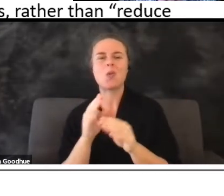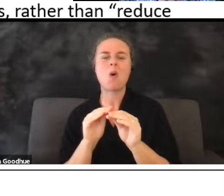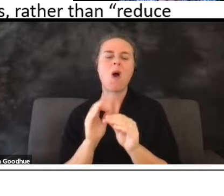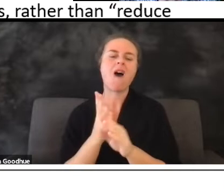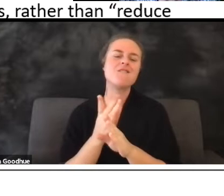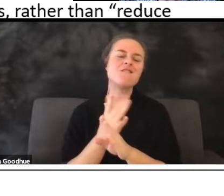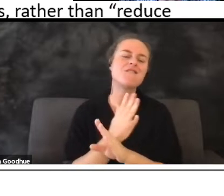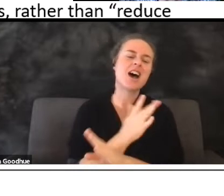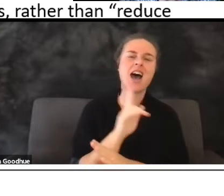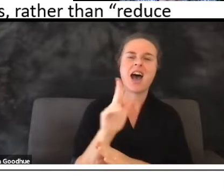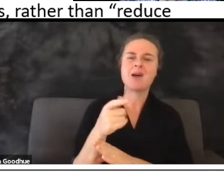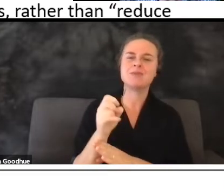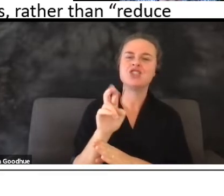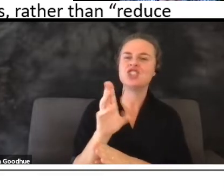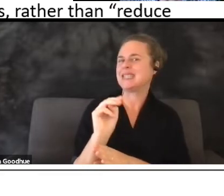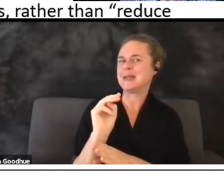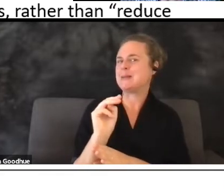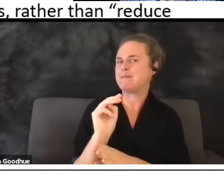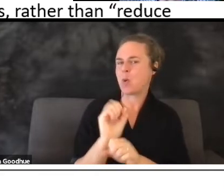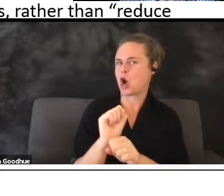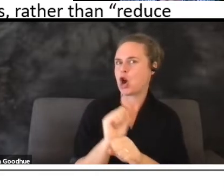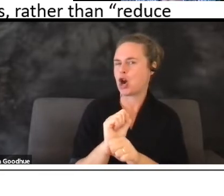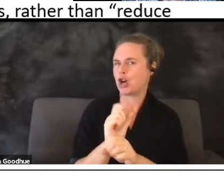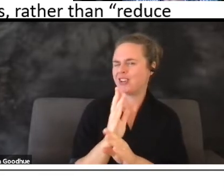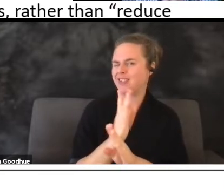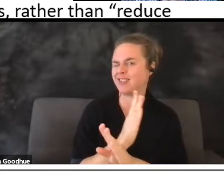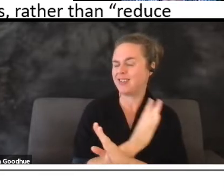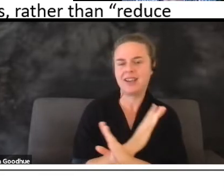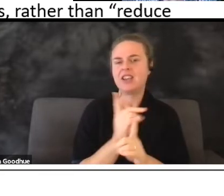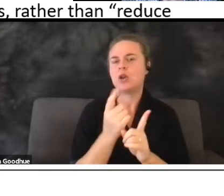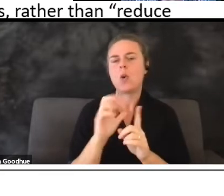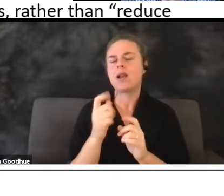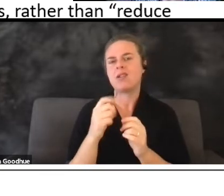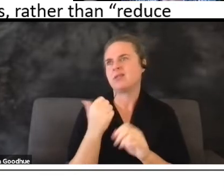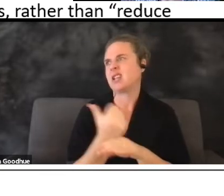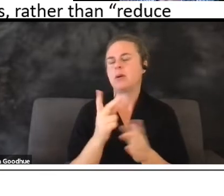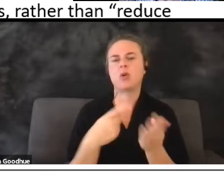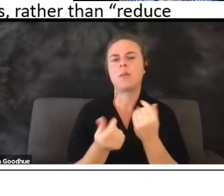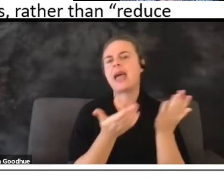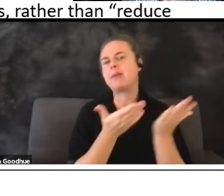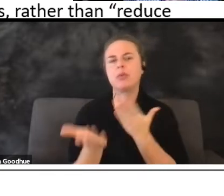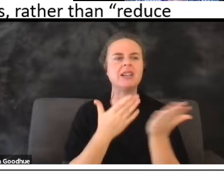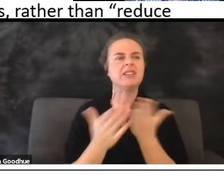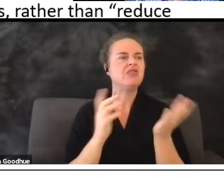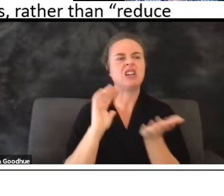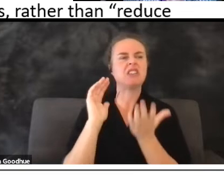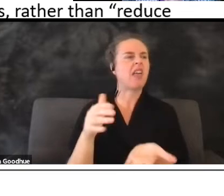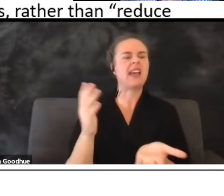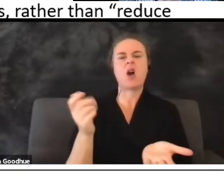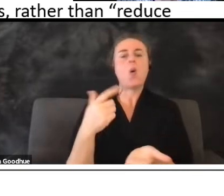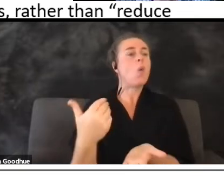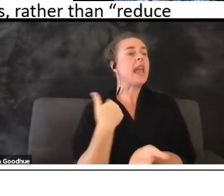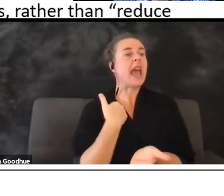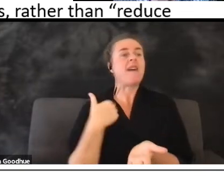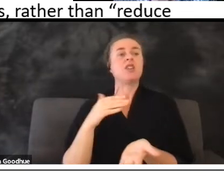was talking about, you don't want to just have a program that brings in more truckloads of dishwashing liquid. You want to figure out how you're